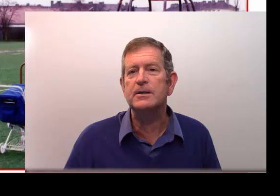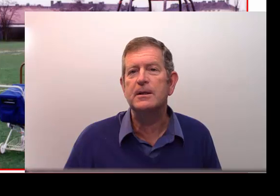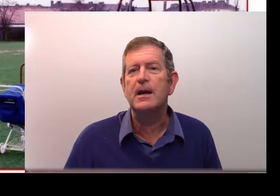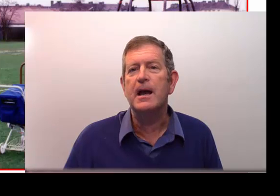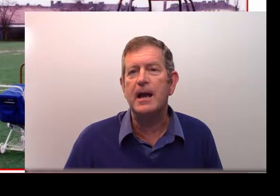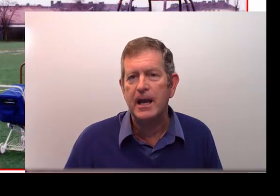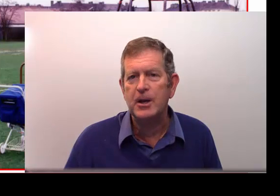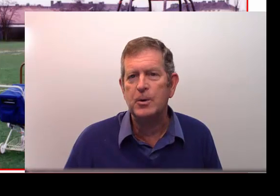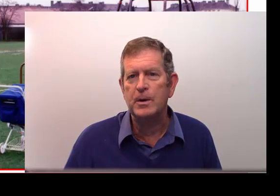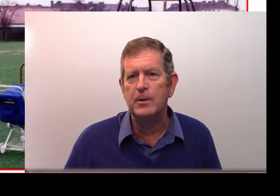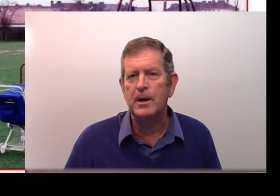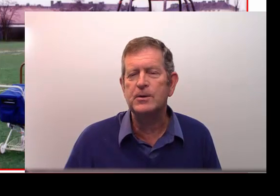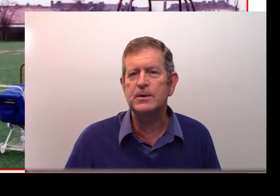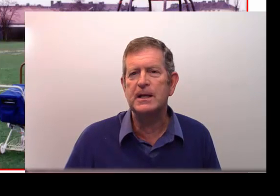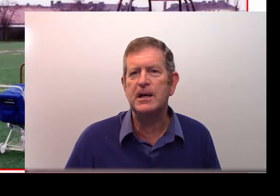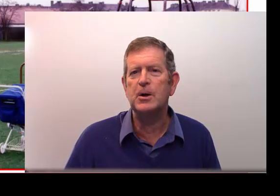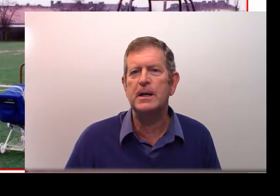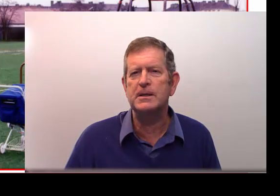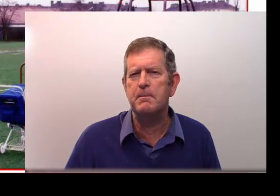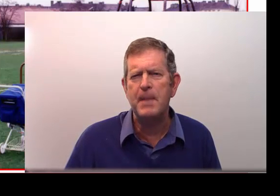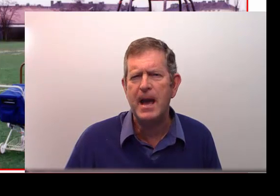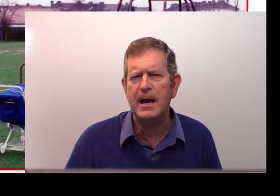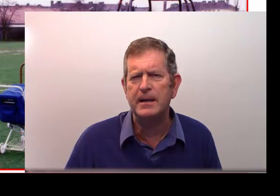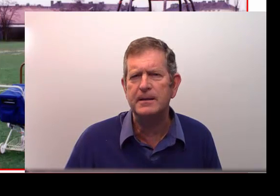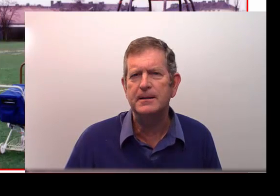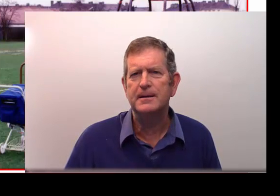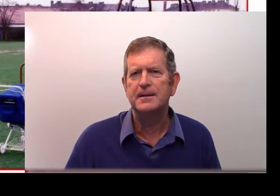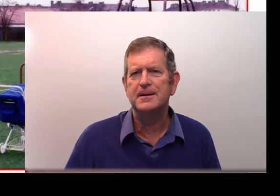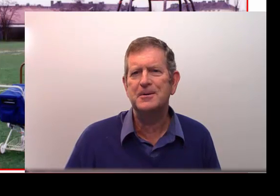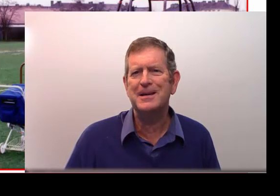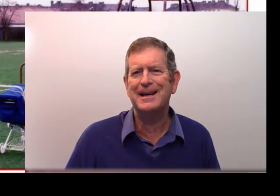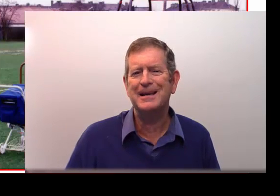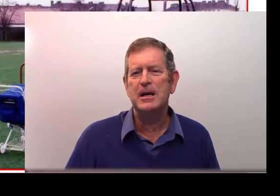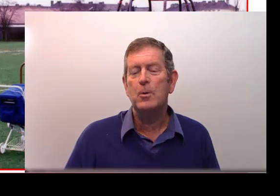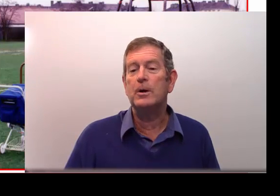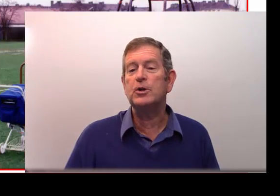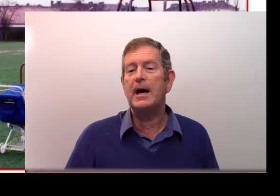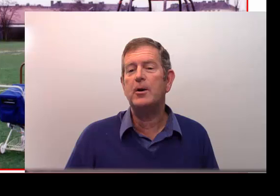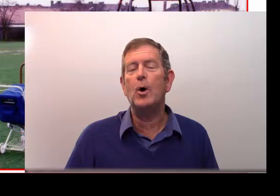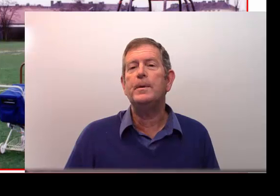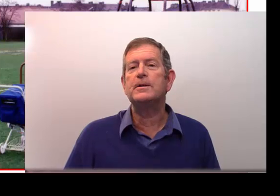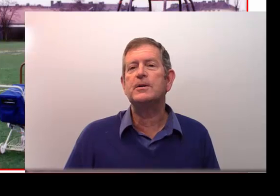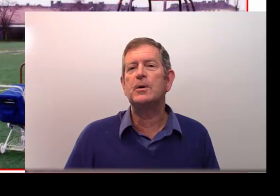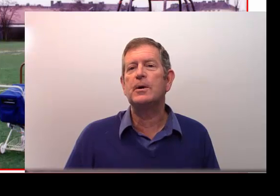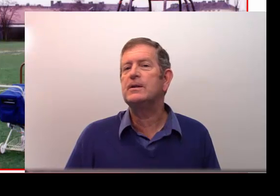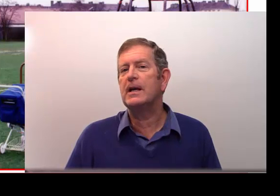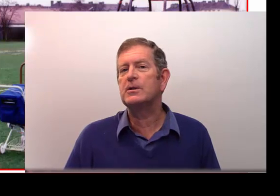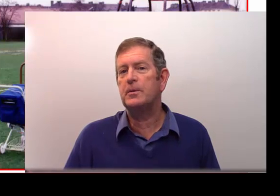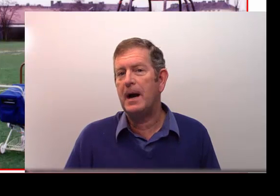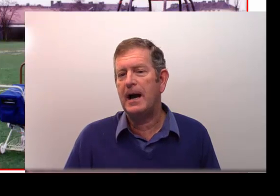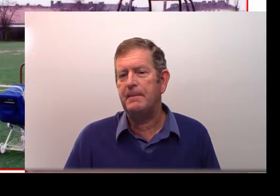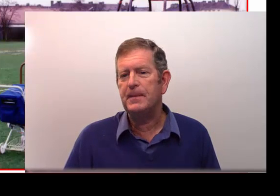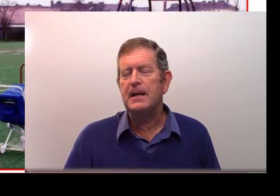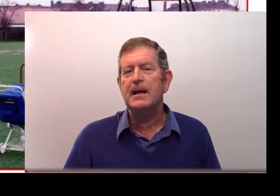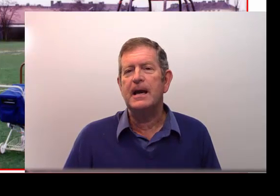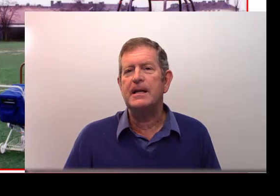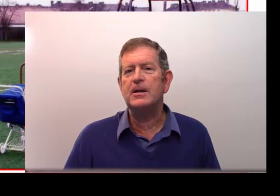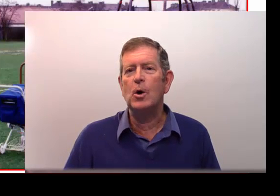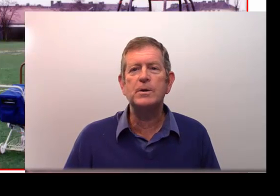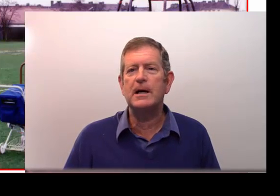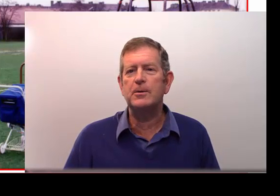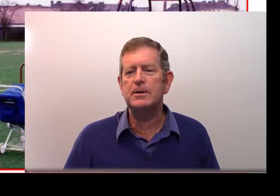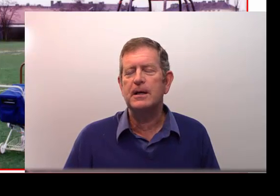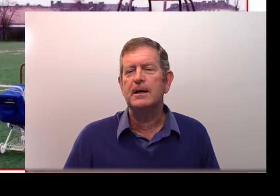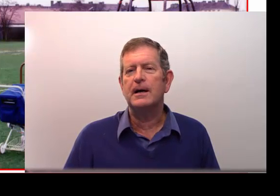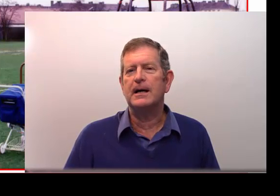Carol is angry. We also say Carol is mad. Okay. Well, John opens the door. He says goodbye, and